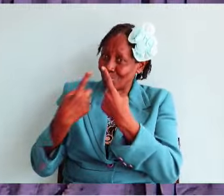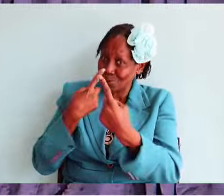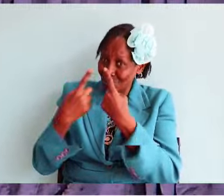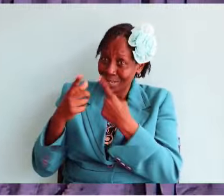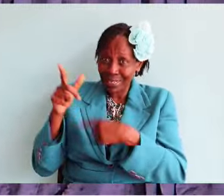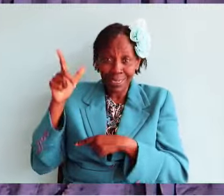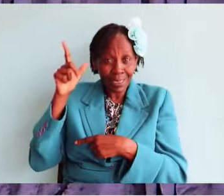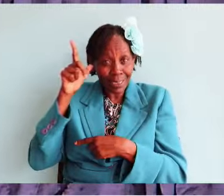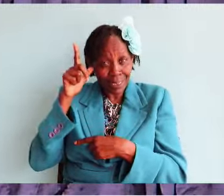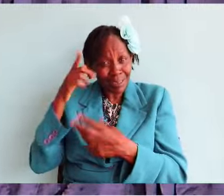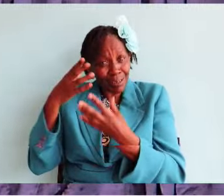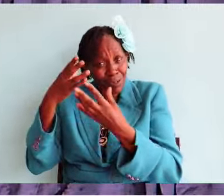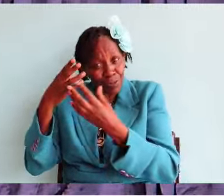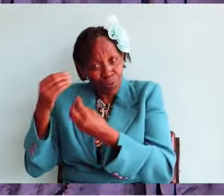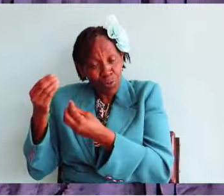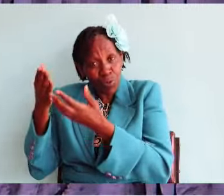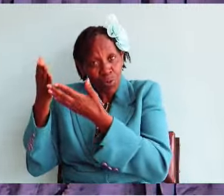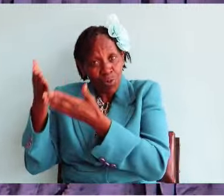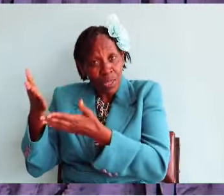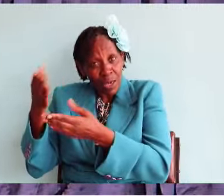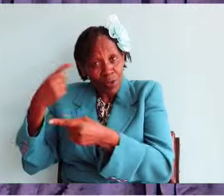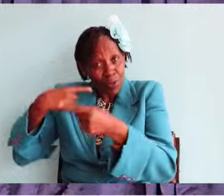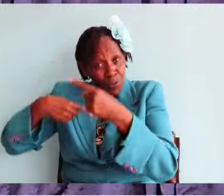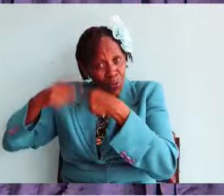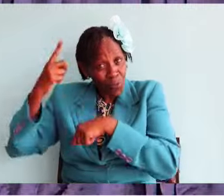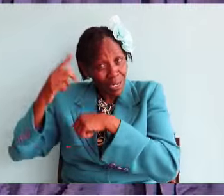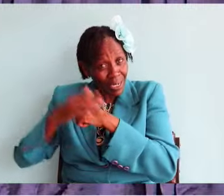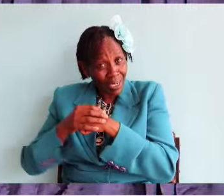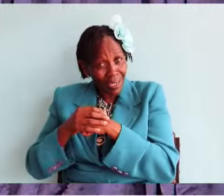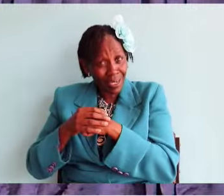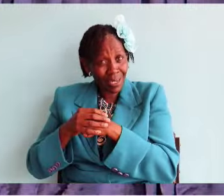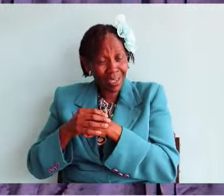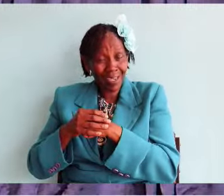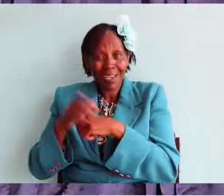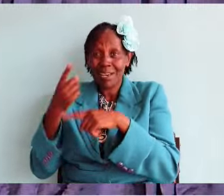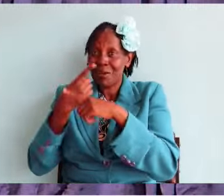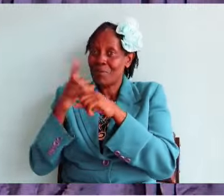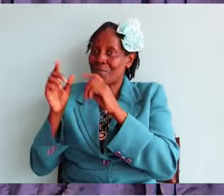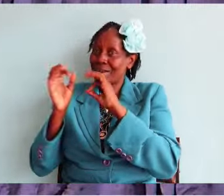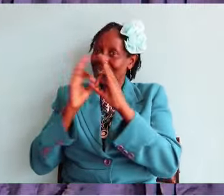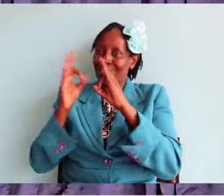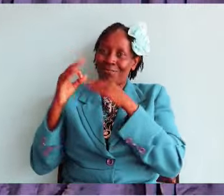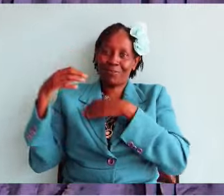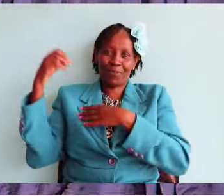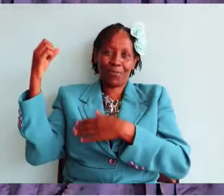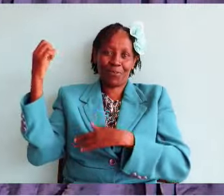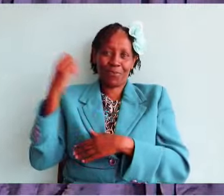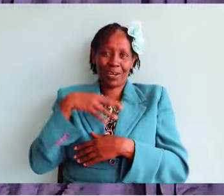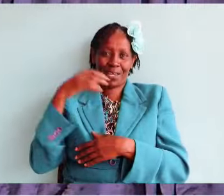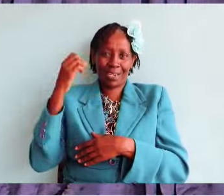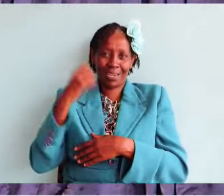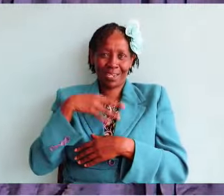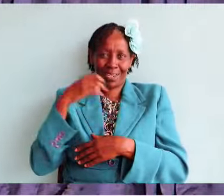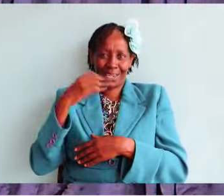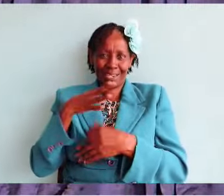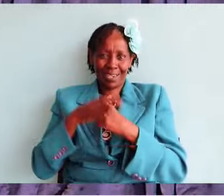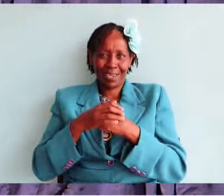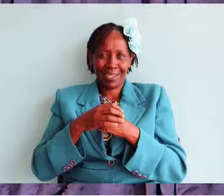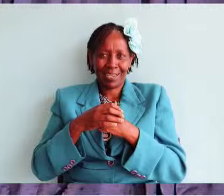go there and then win. But God said, if you are afraid to go down with your